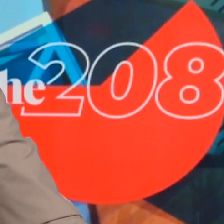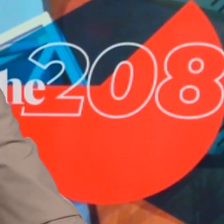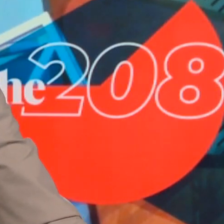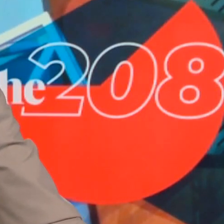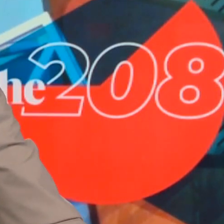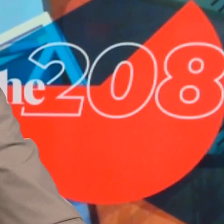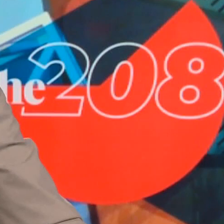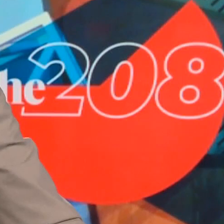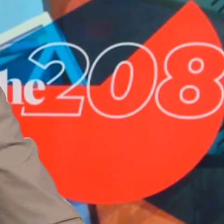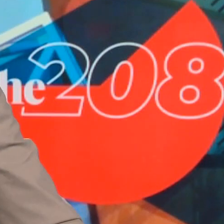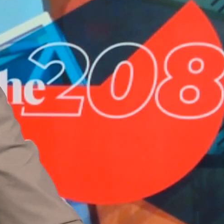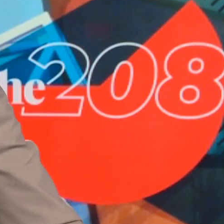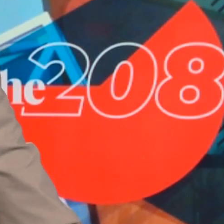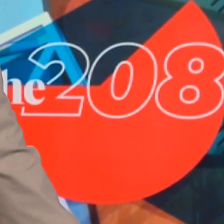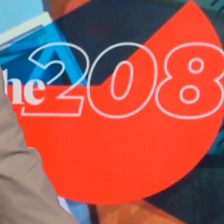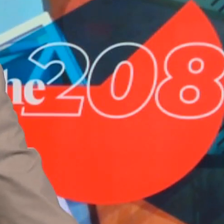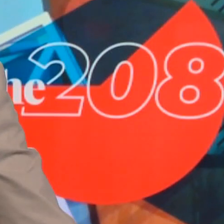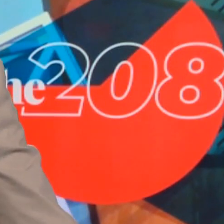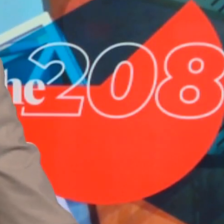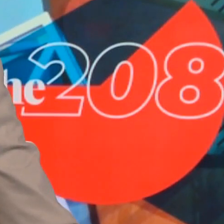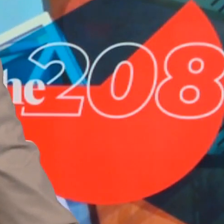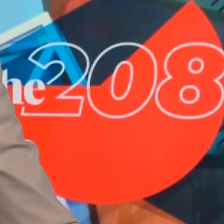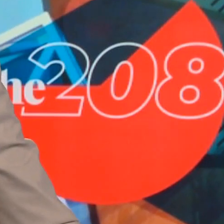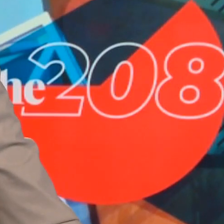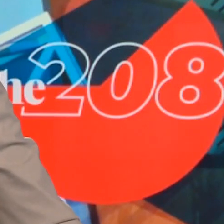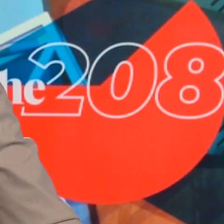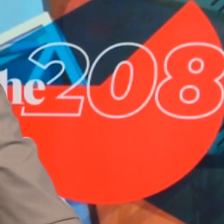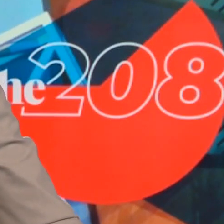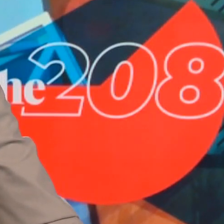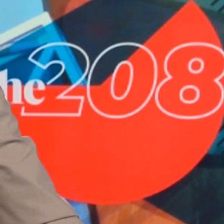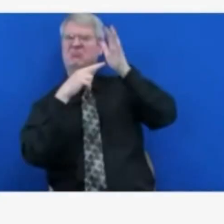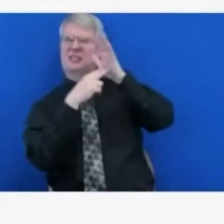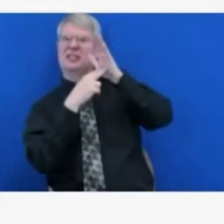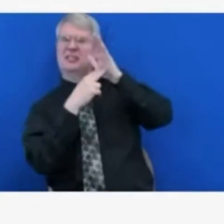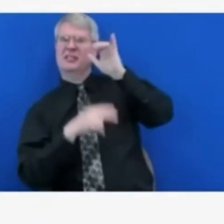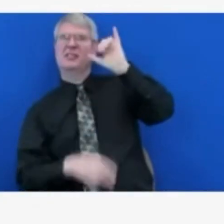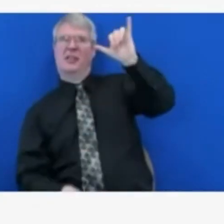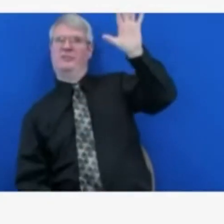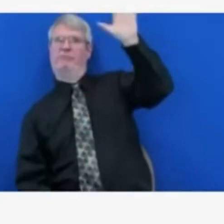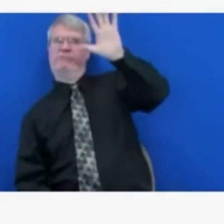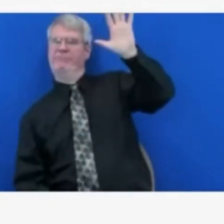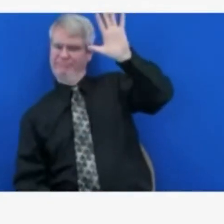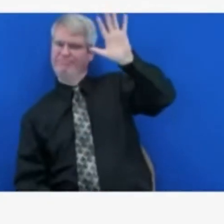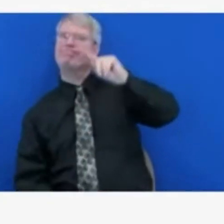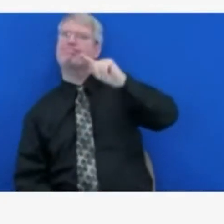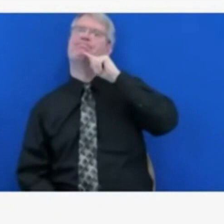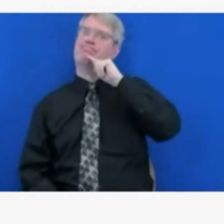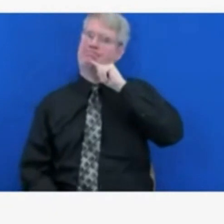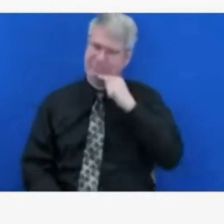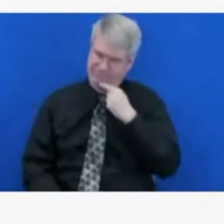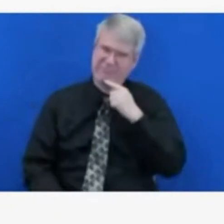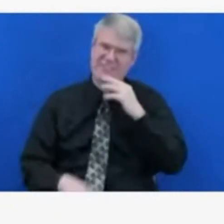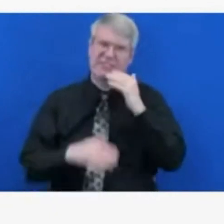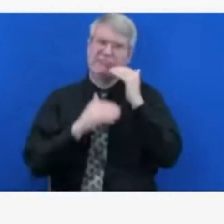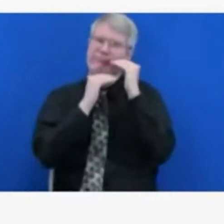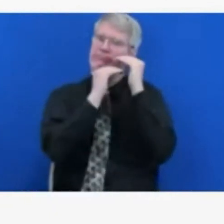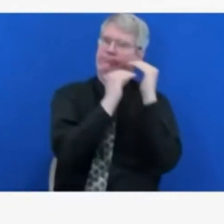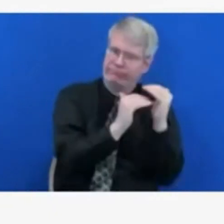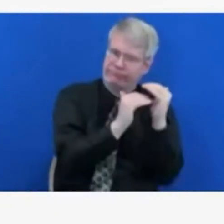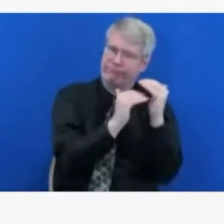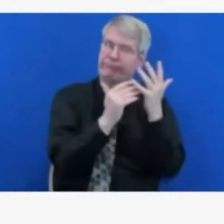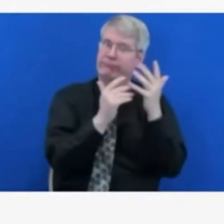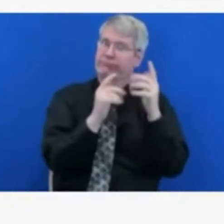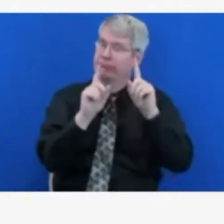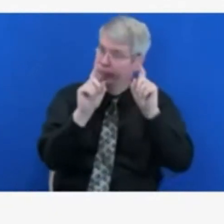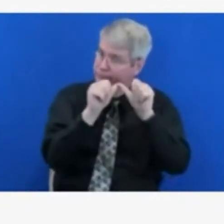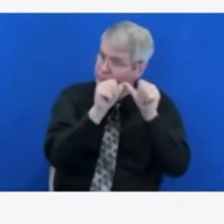soon to talk about when we can leave this crisis standards of care? Is that Idaho will be able to exit crisis standards of care when the surge